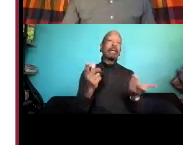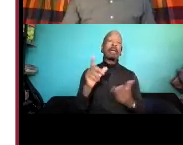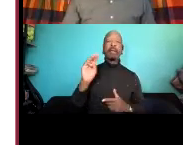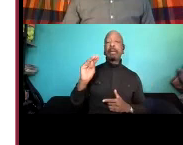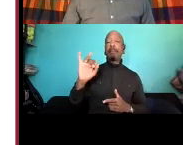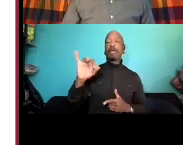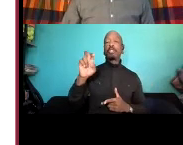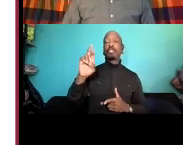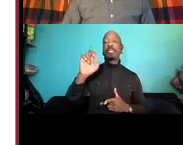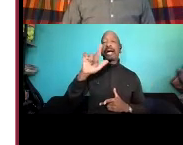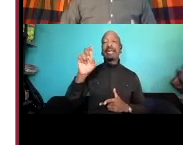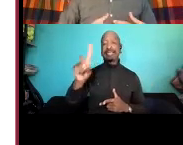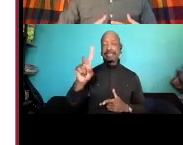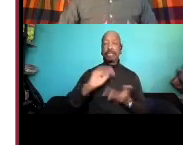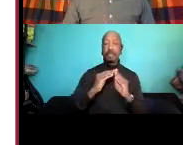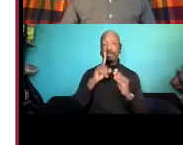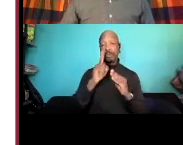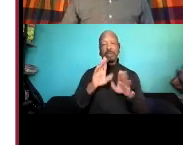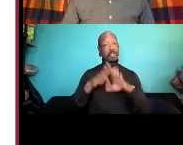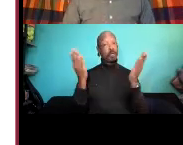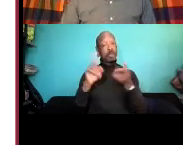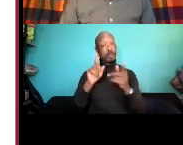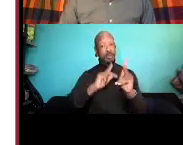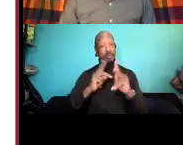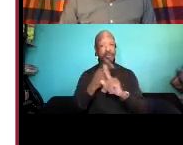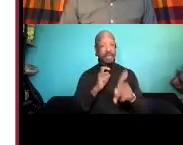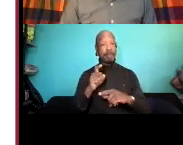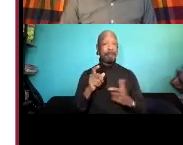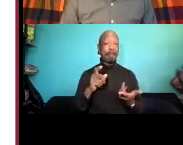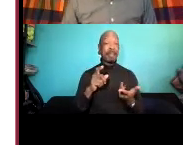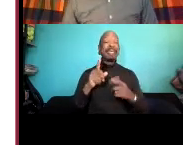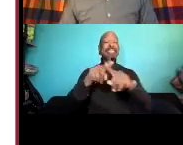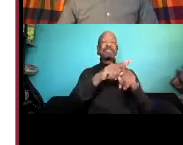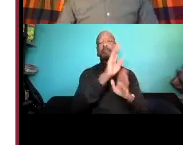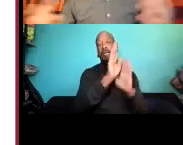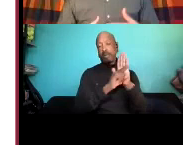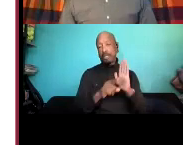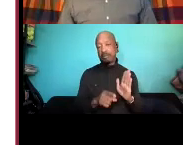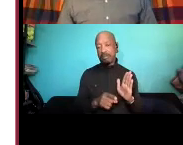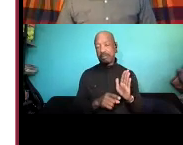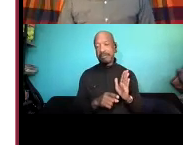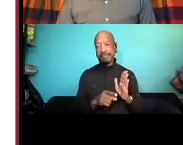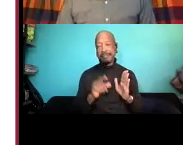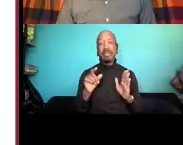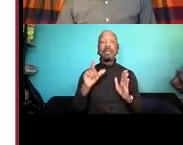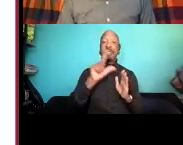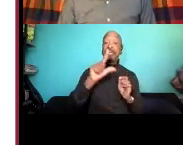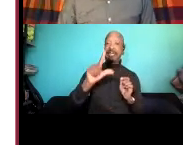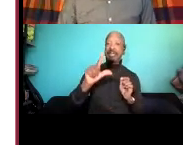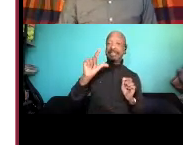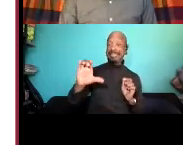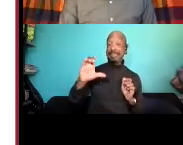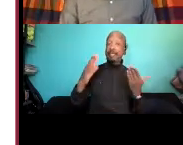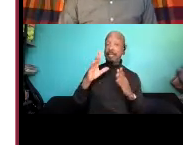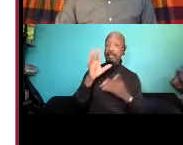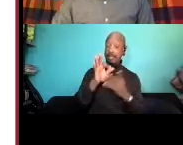your cooperative is open to folks from all different backgrounds, then LLC might be an option for you